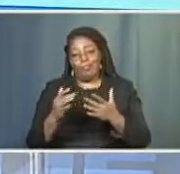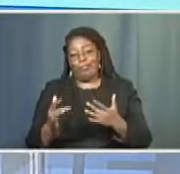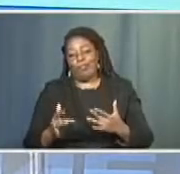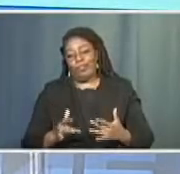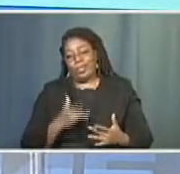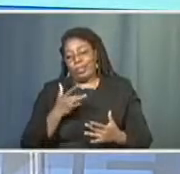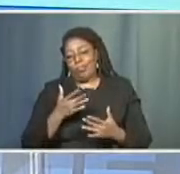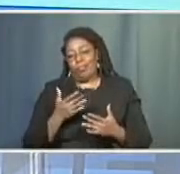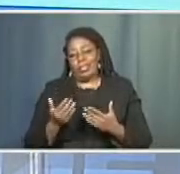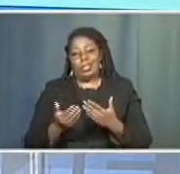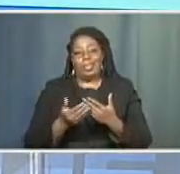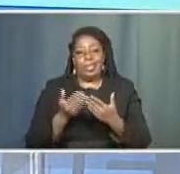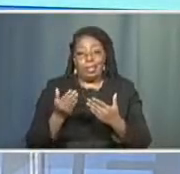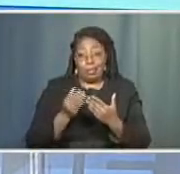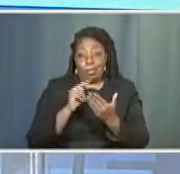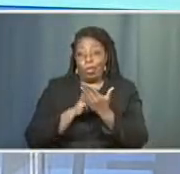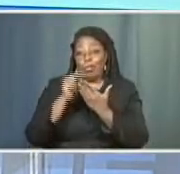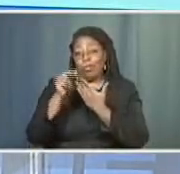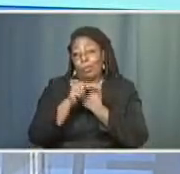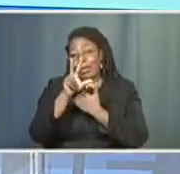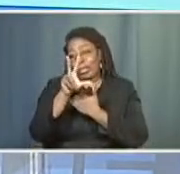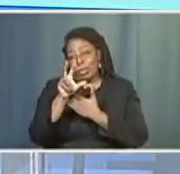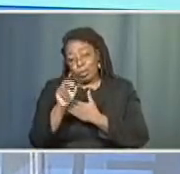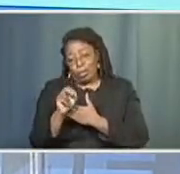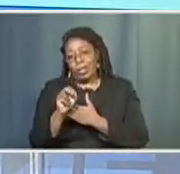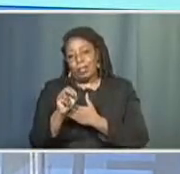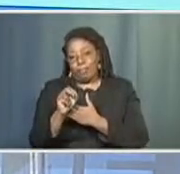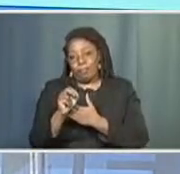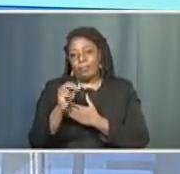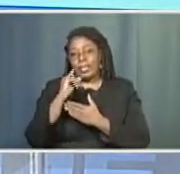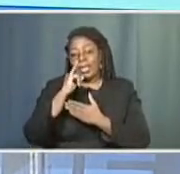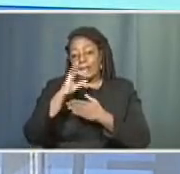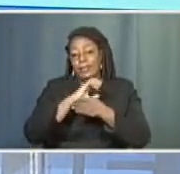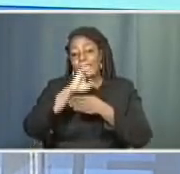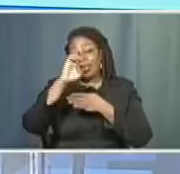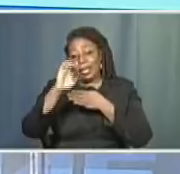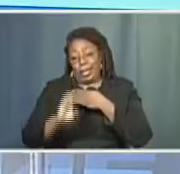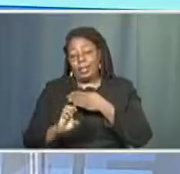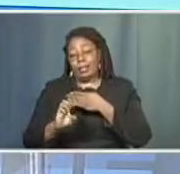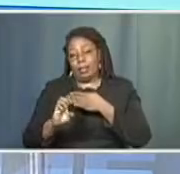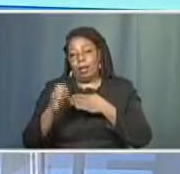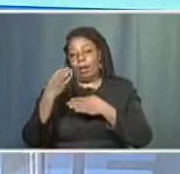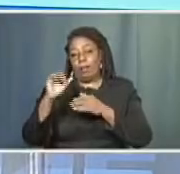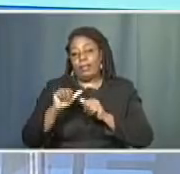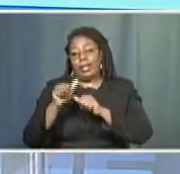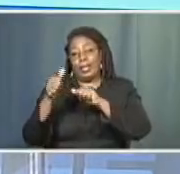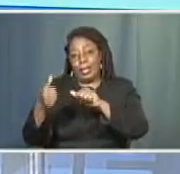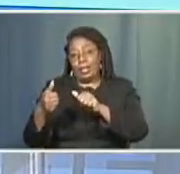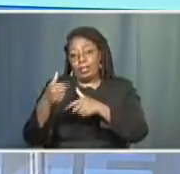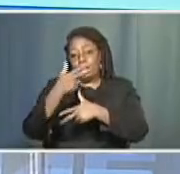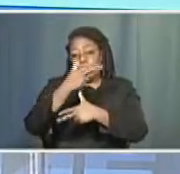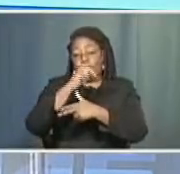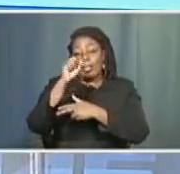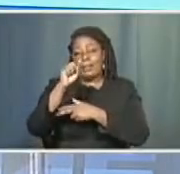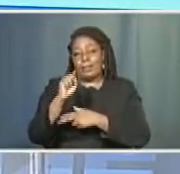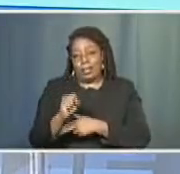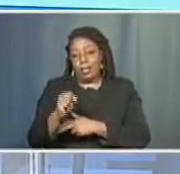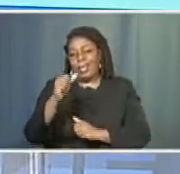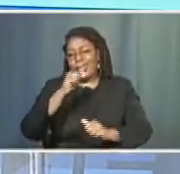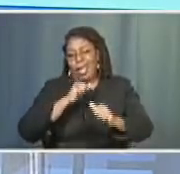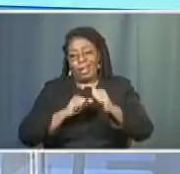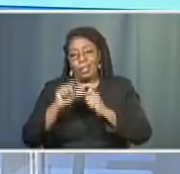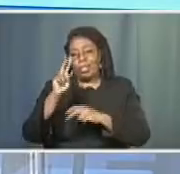relief this evening as November 30th marks the official end of the Atlantic hurricane season. A pretty active one